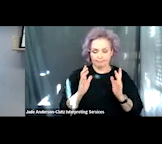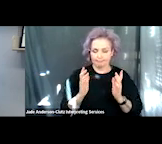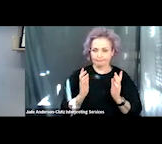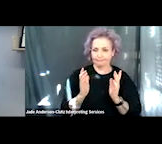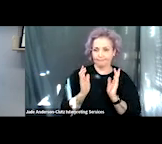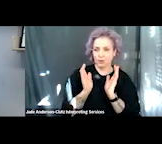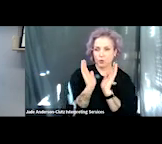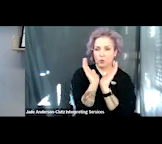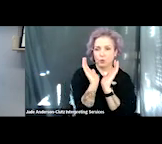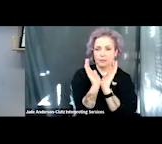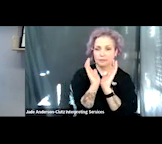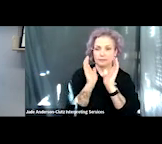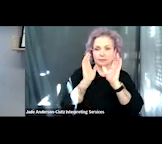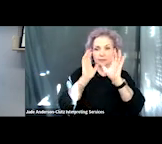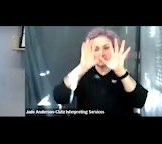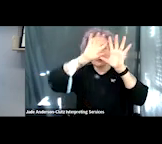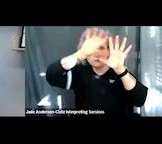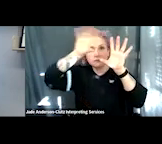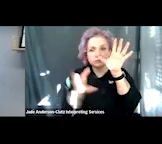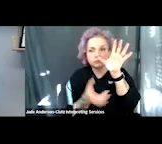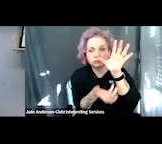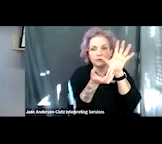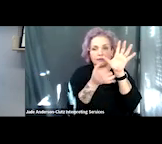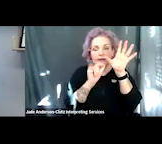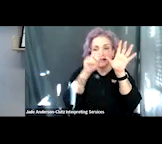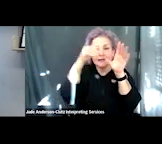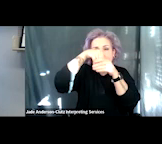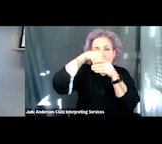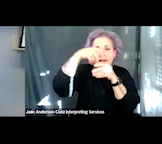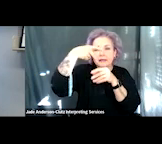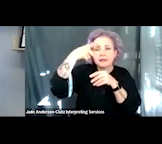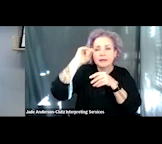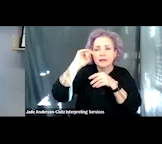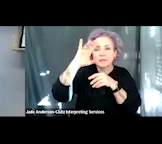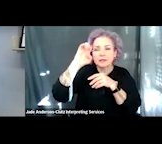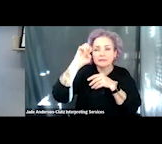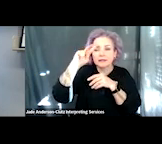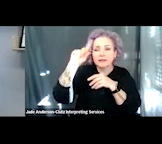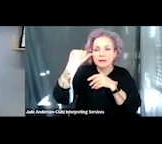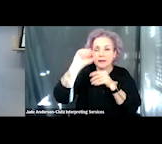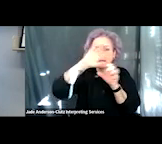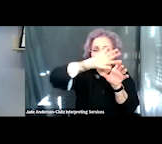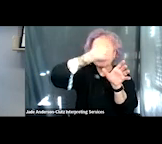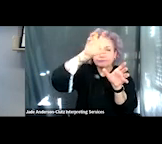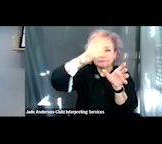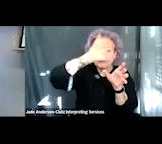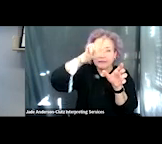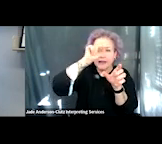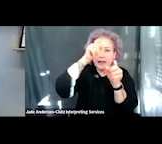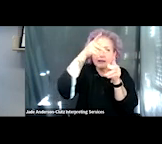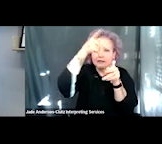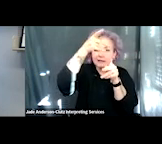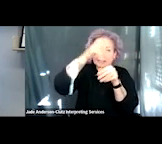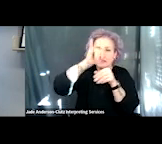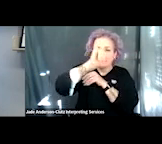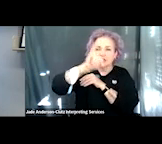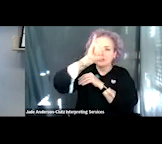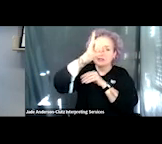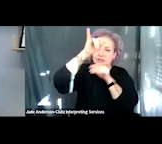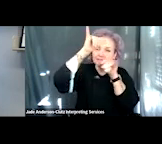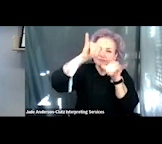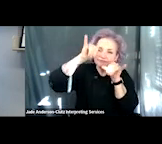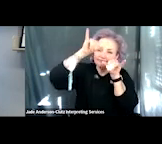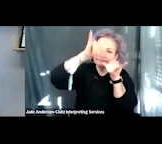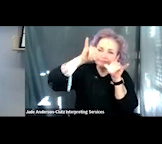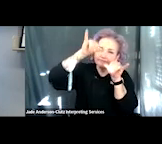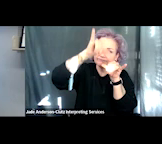fetus gets fewer nutrients. And because of these various changes, you can actually get, growth restriction in the fetus.